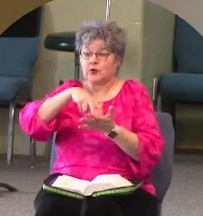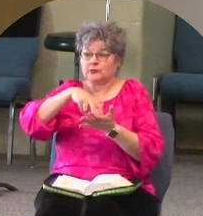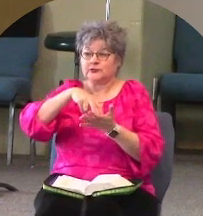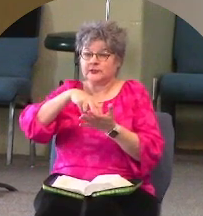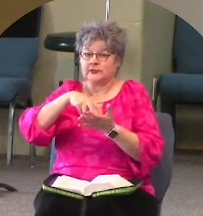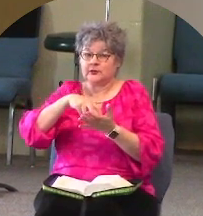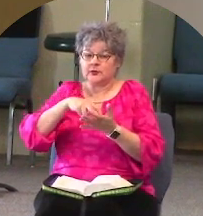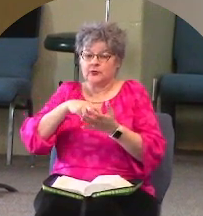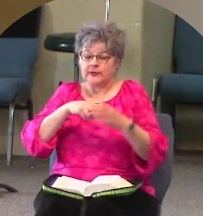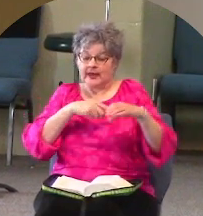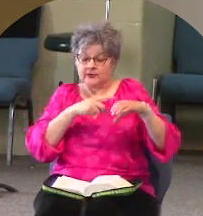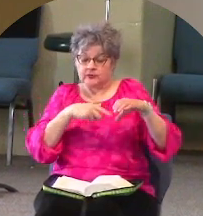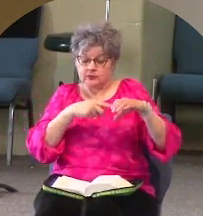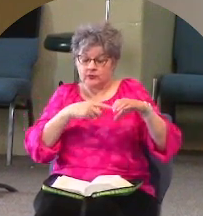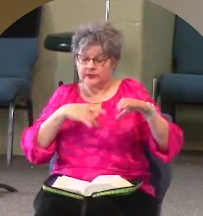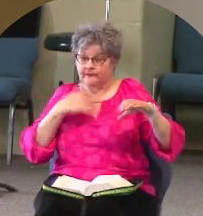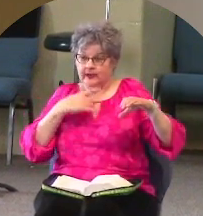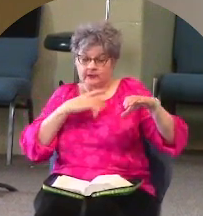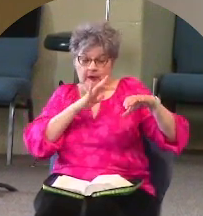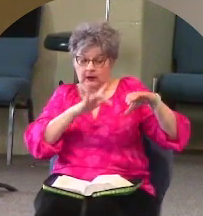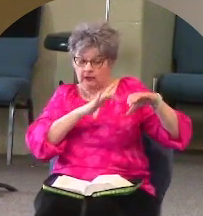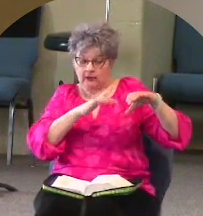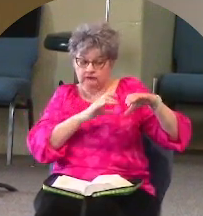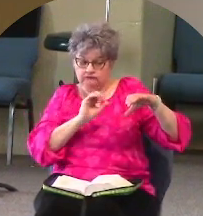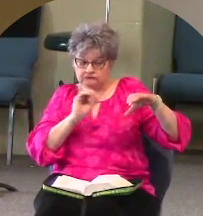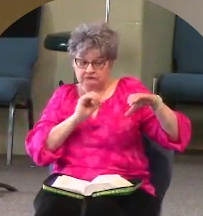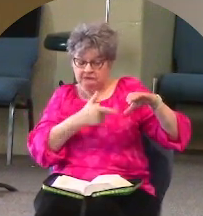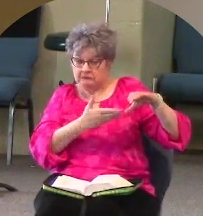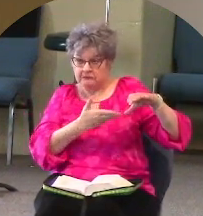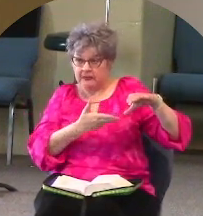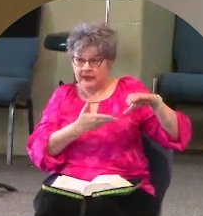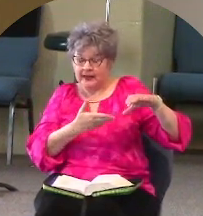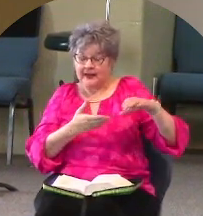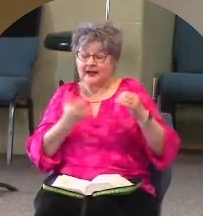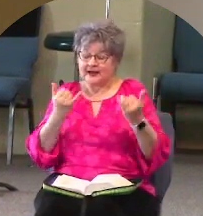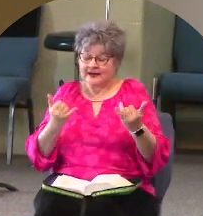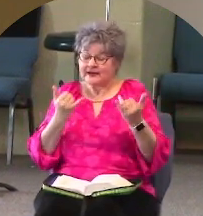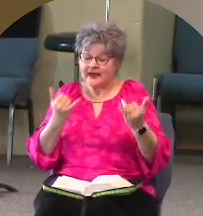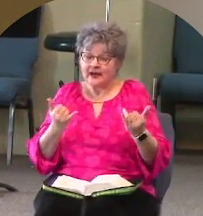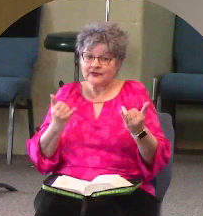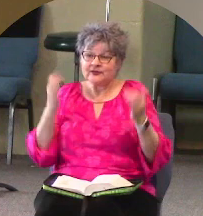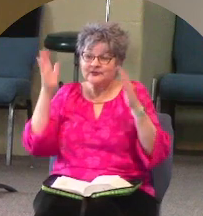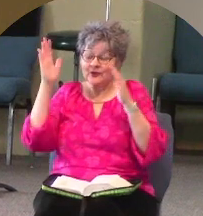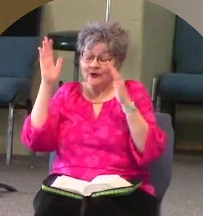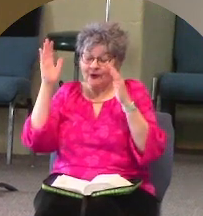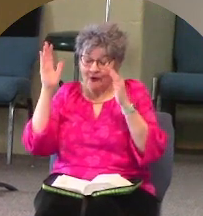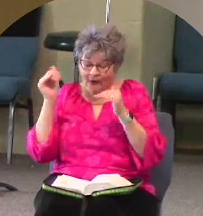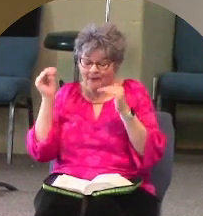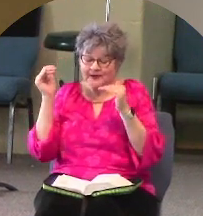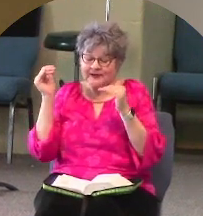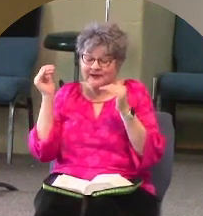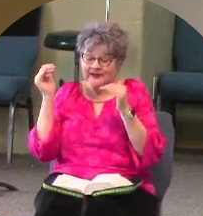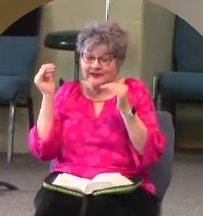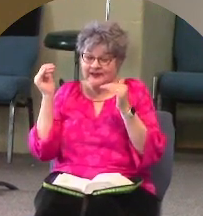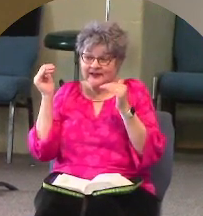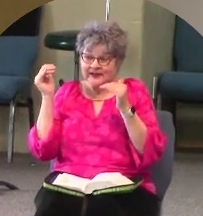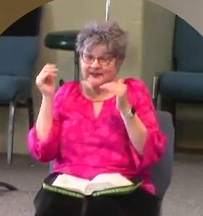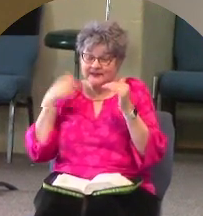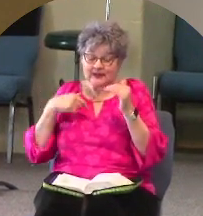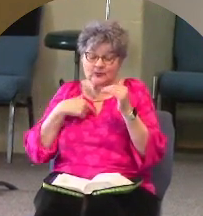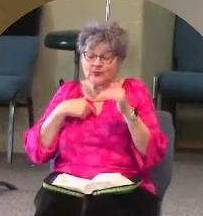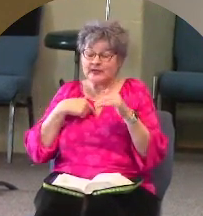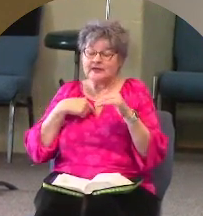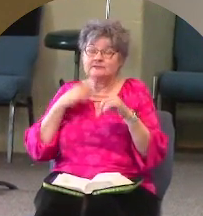was found empty, all of a sudden, there's hope that we